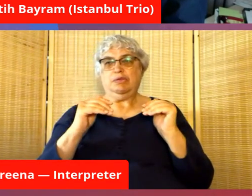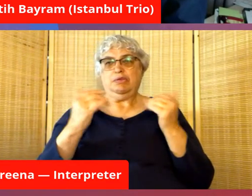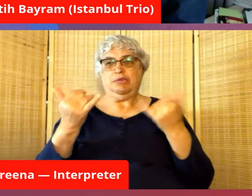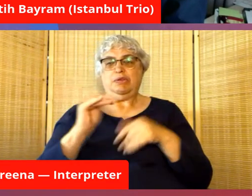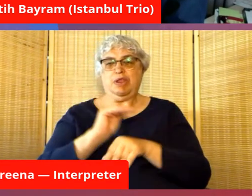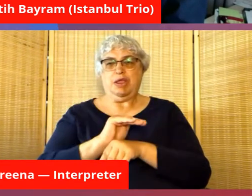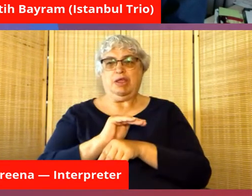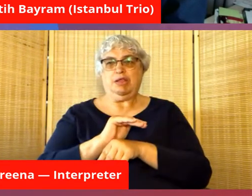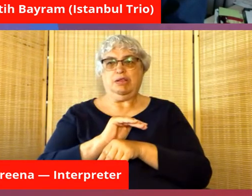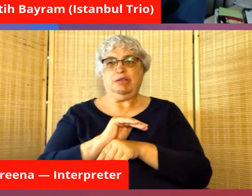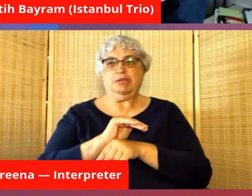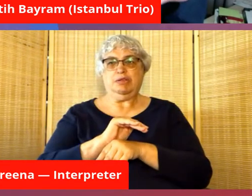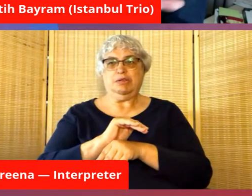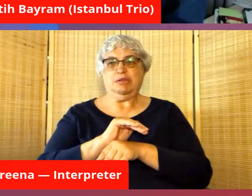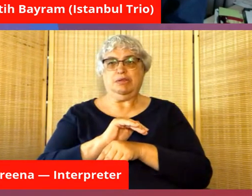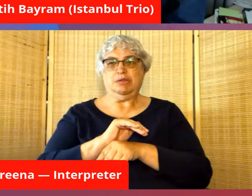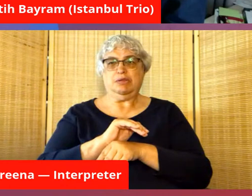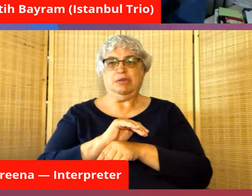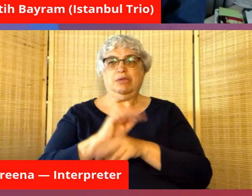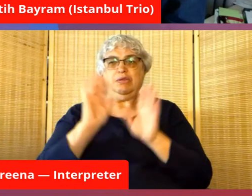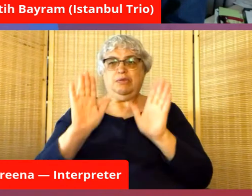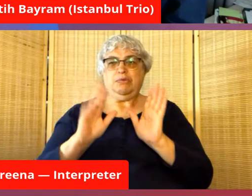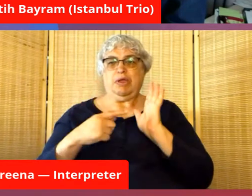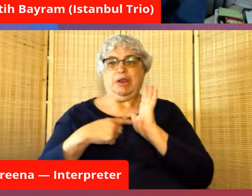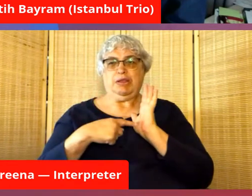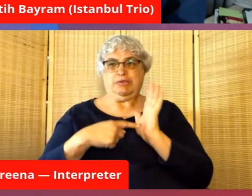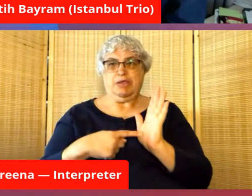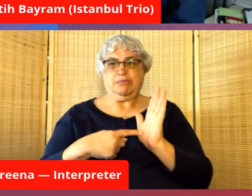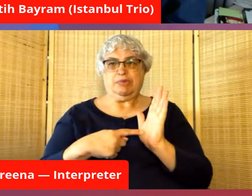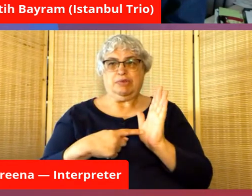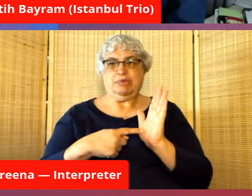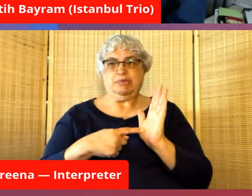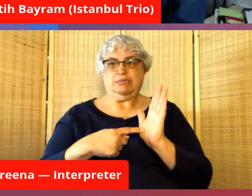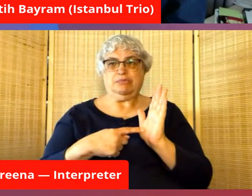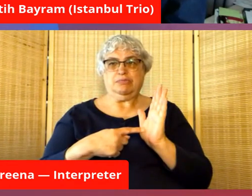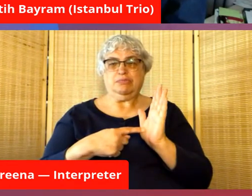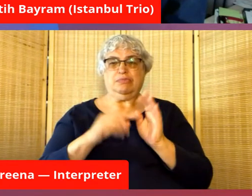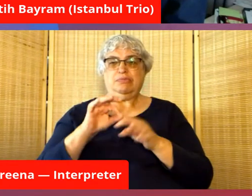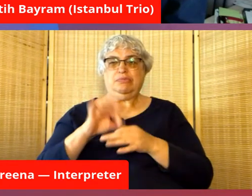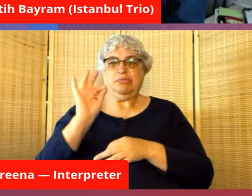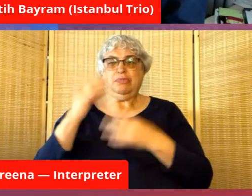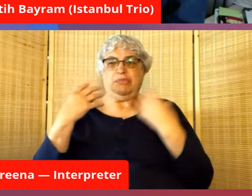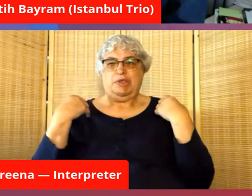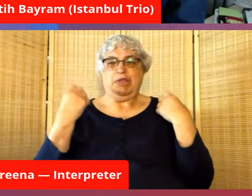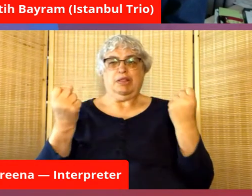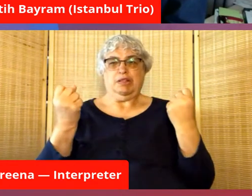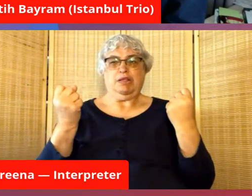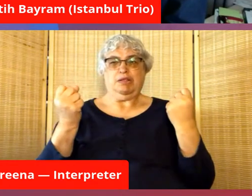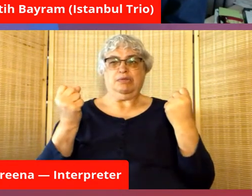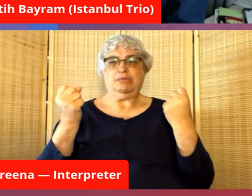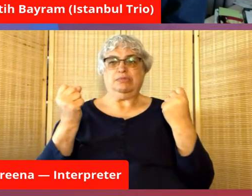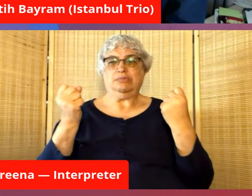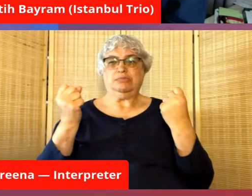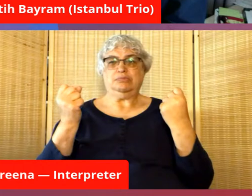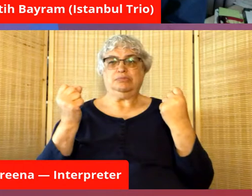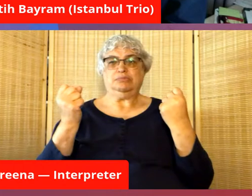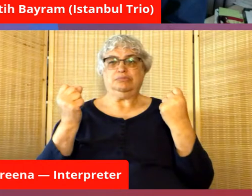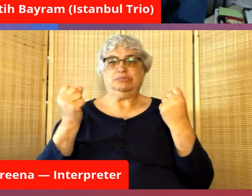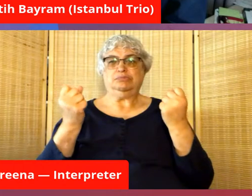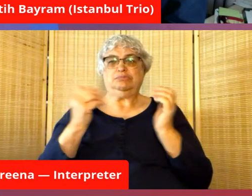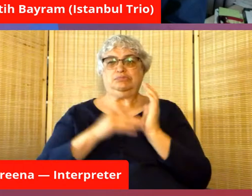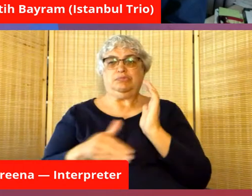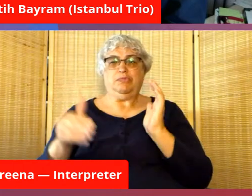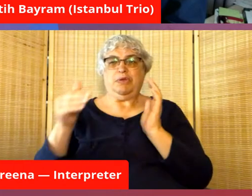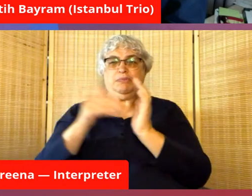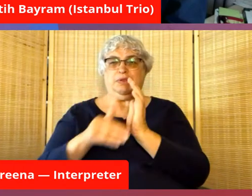But again, this is a great example about a spiritual healing. In that